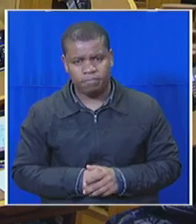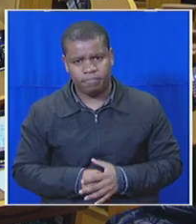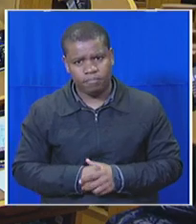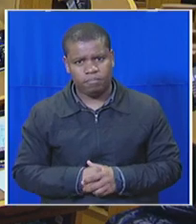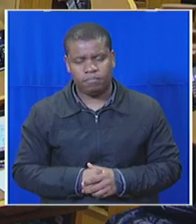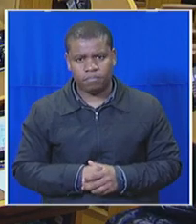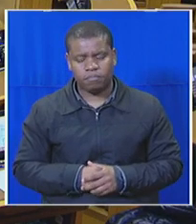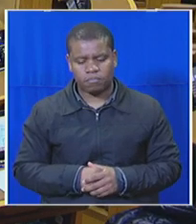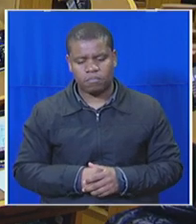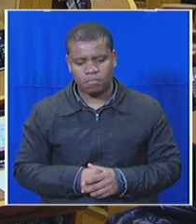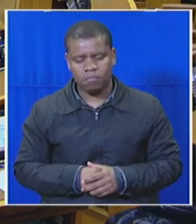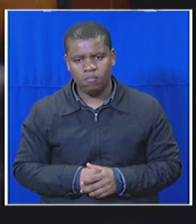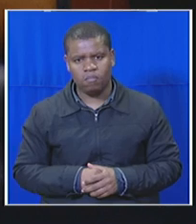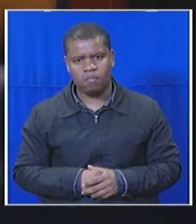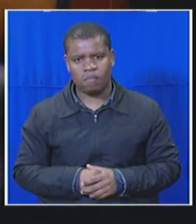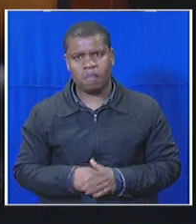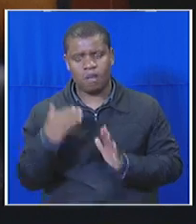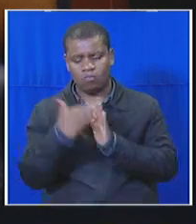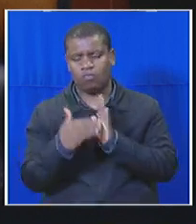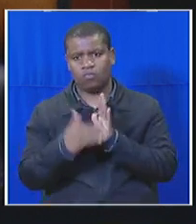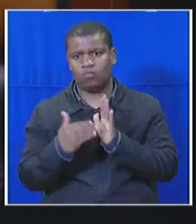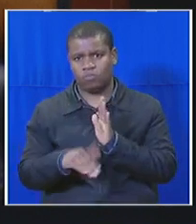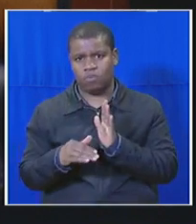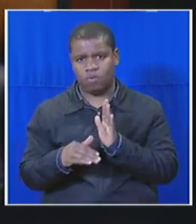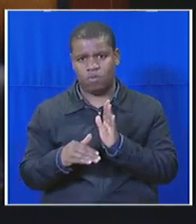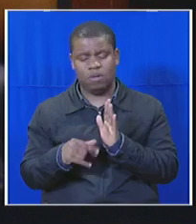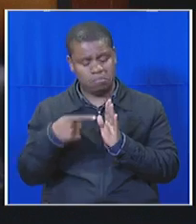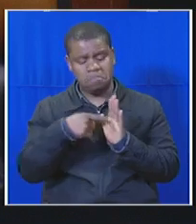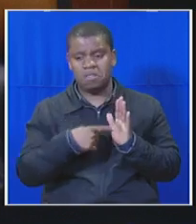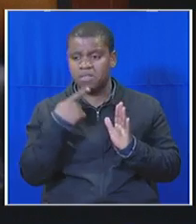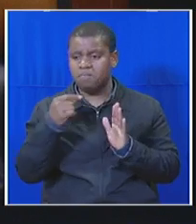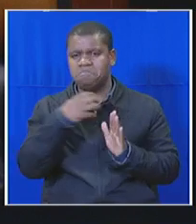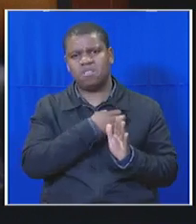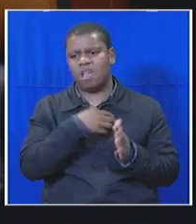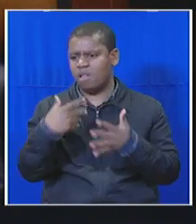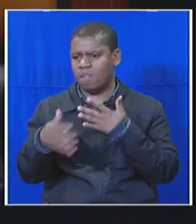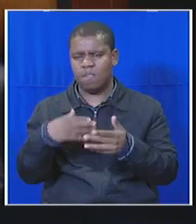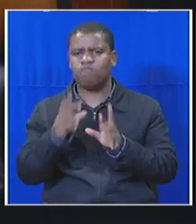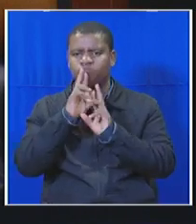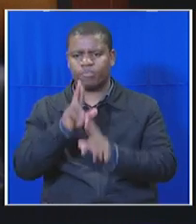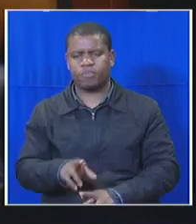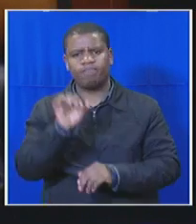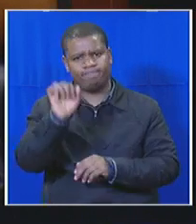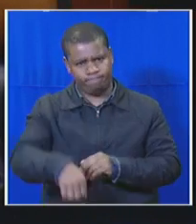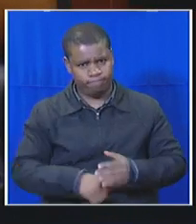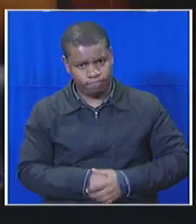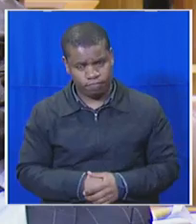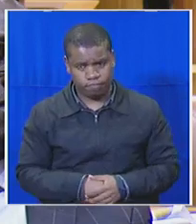Yes. The rules allow ministers to respond to any matter, man. Enkosi Sekela